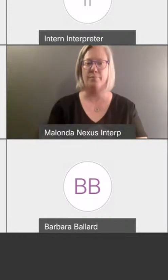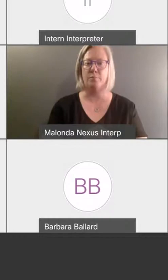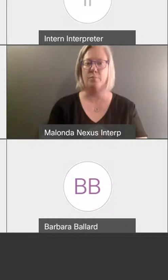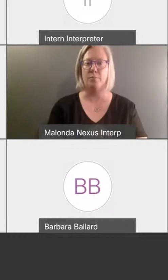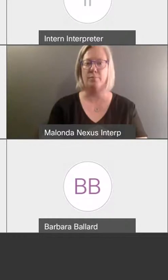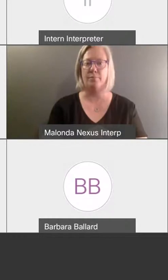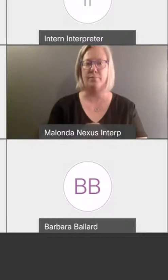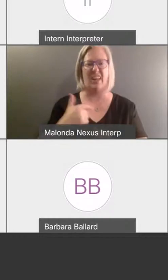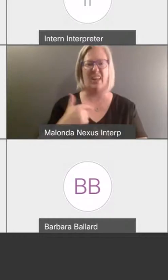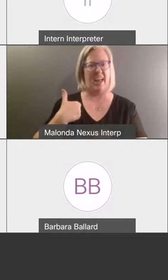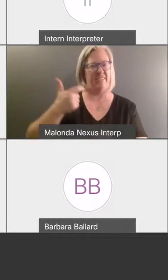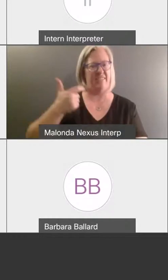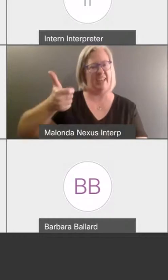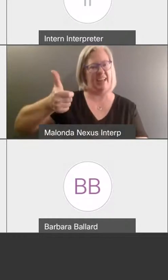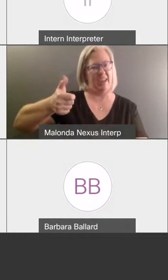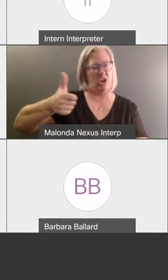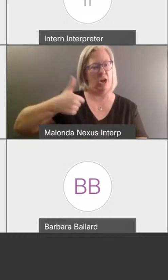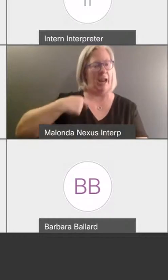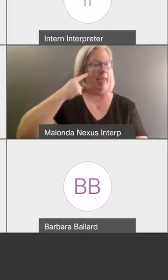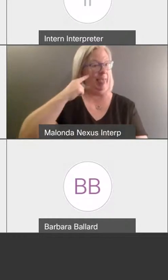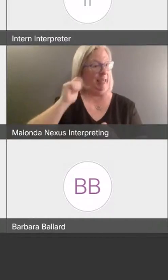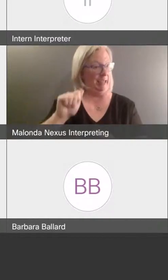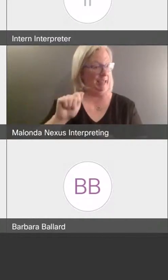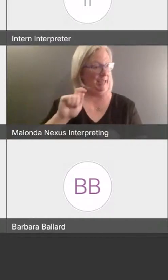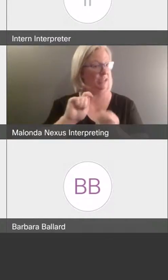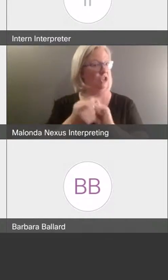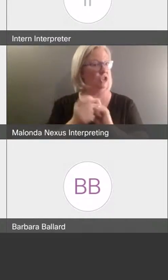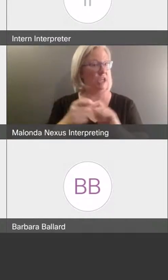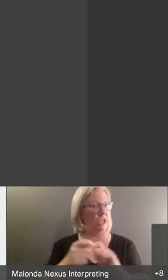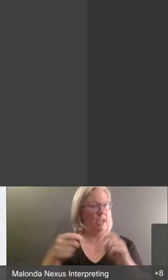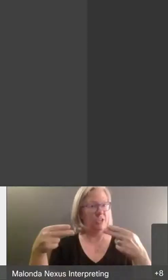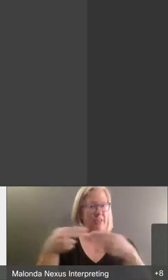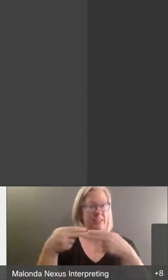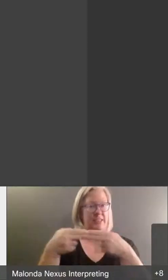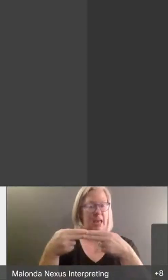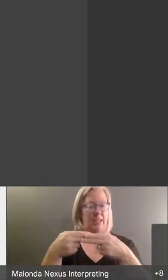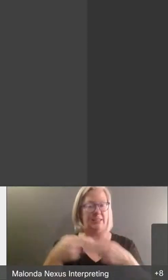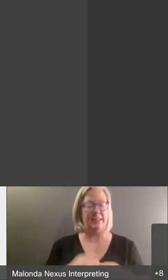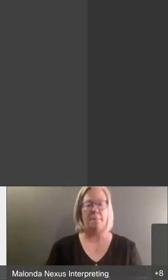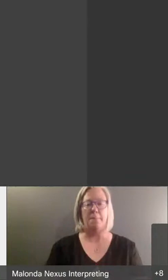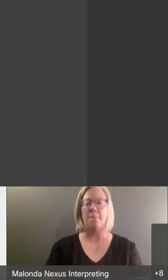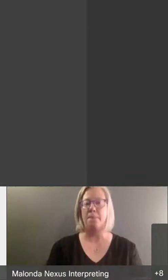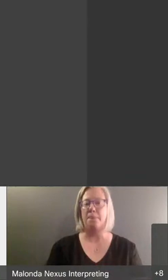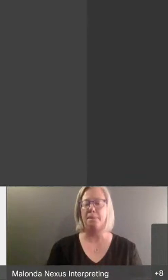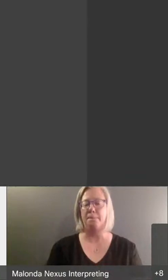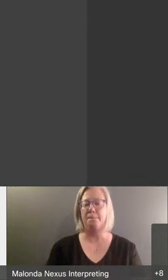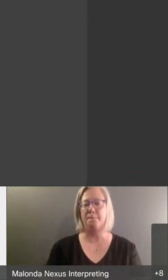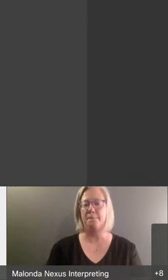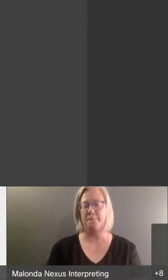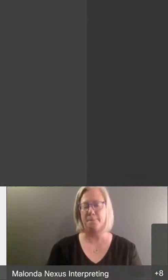Got this clicker here that I think I'll be able to change the slides as we go along.